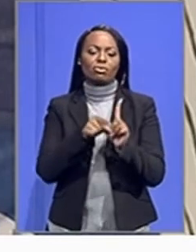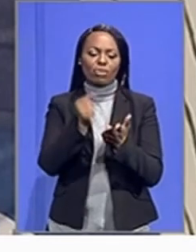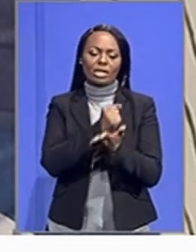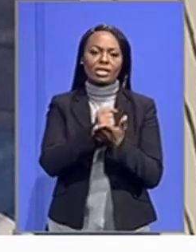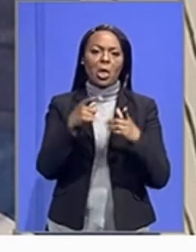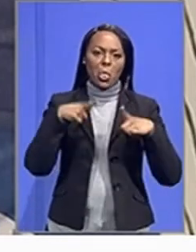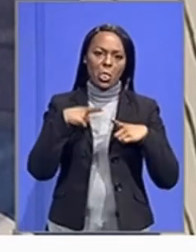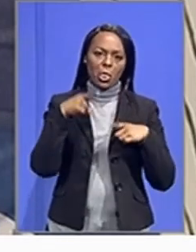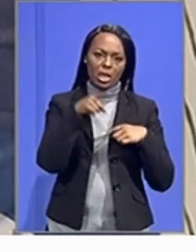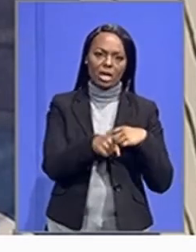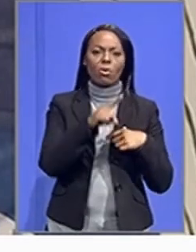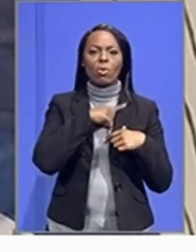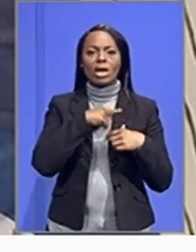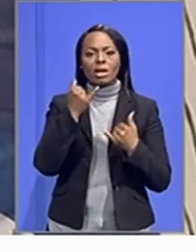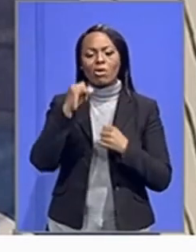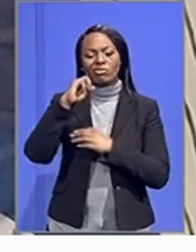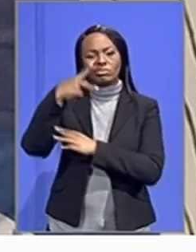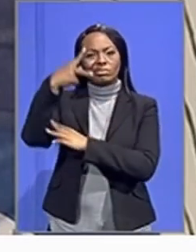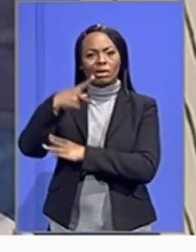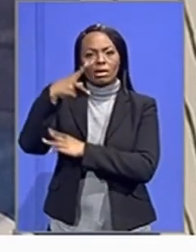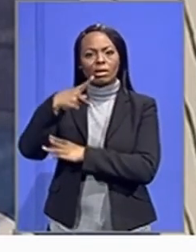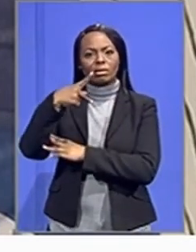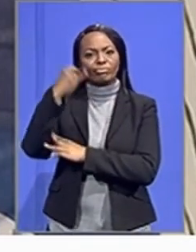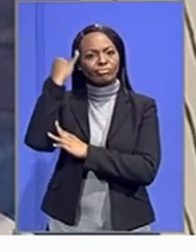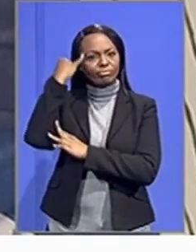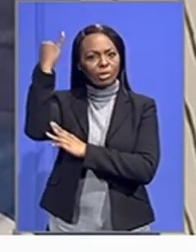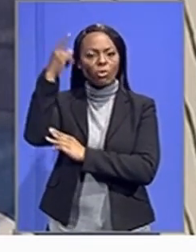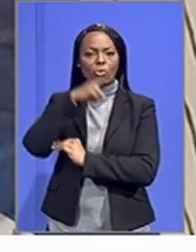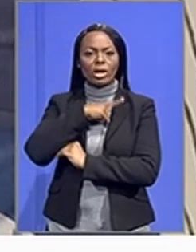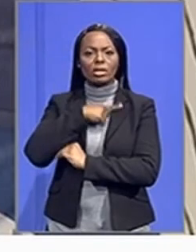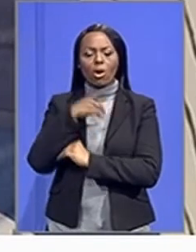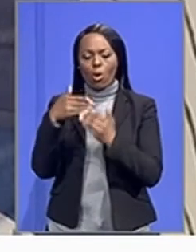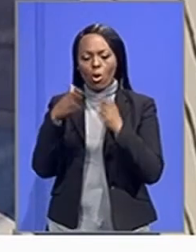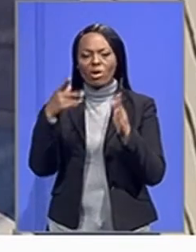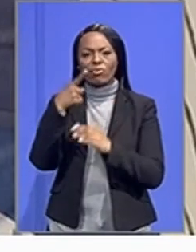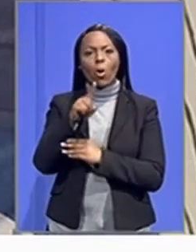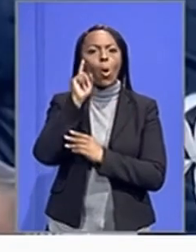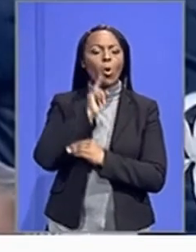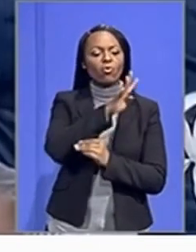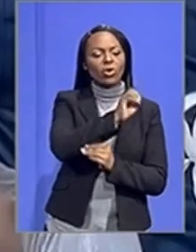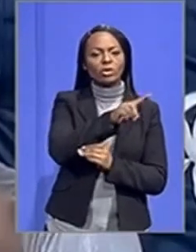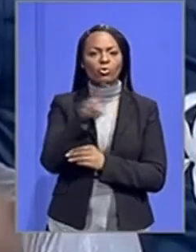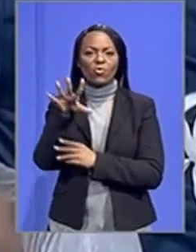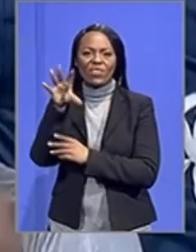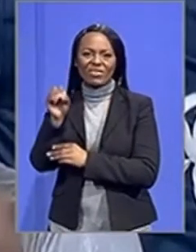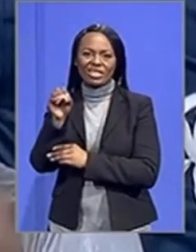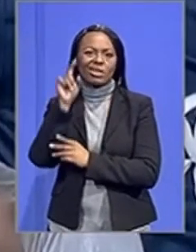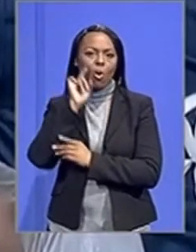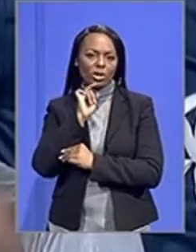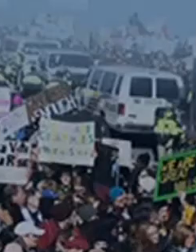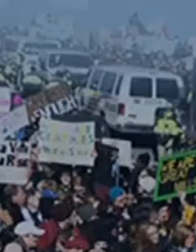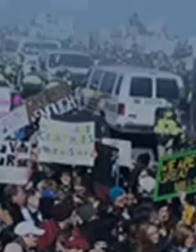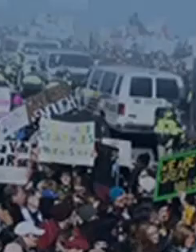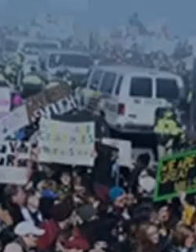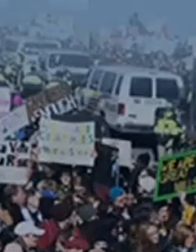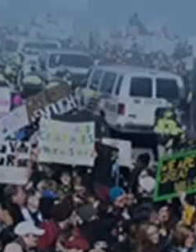get to the next stage of opening up for the 40s and 50-year-olds. E setse e le palo e lekanyediwang